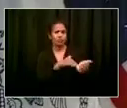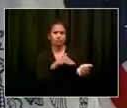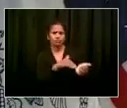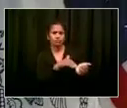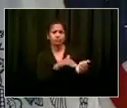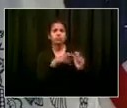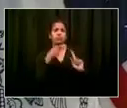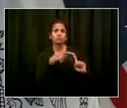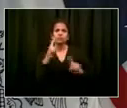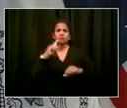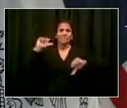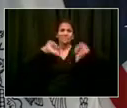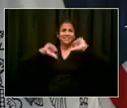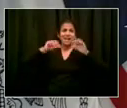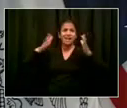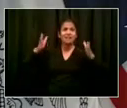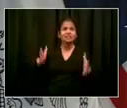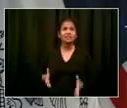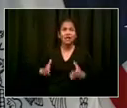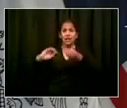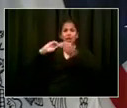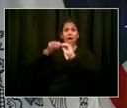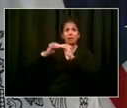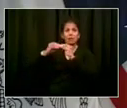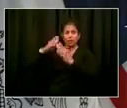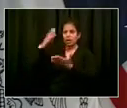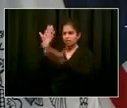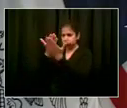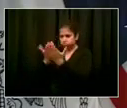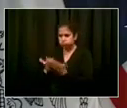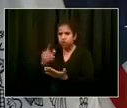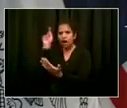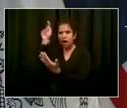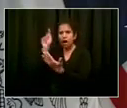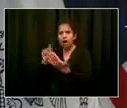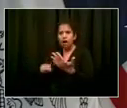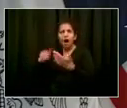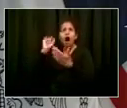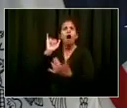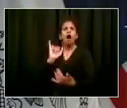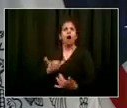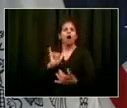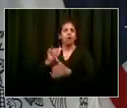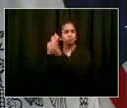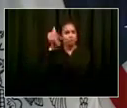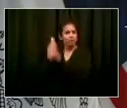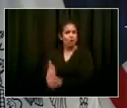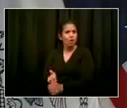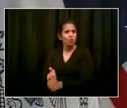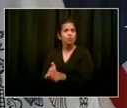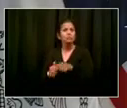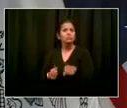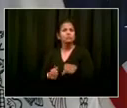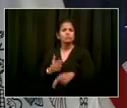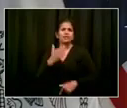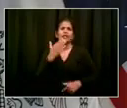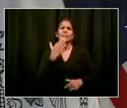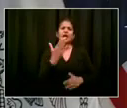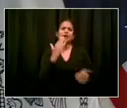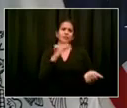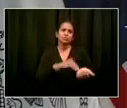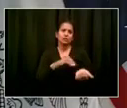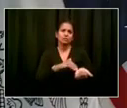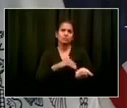this far in New York City. That's what's going to take us forward. So I want to thank you, Doctor, you and your whole team, for